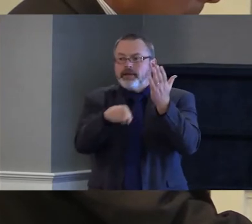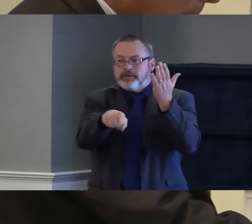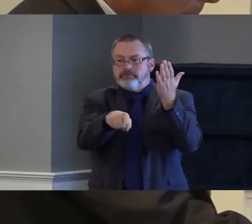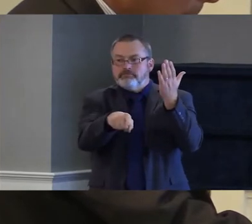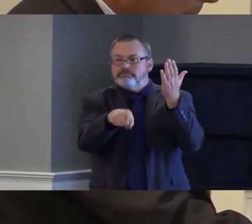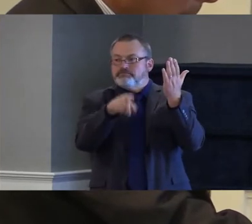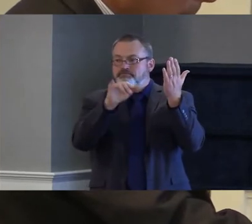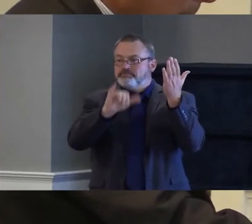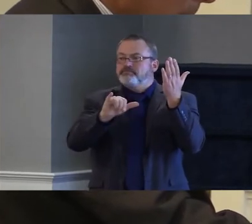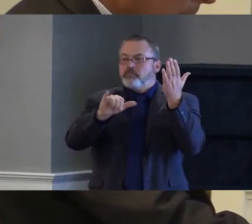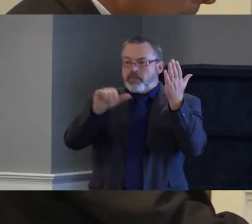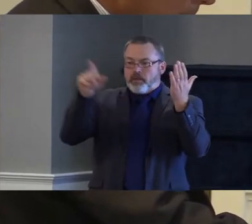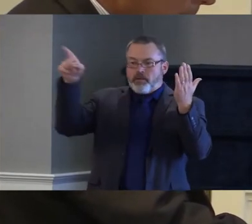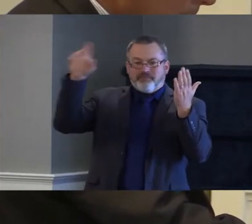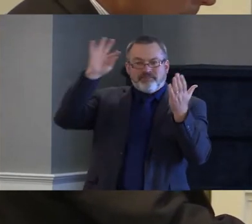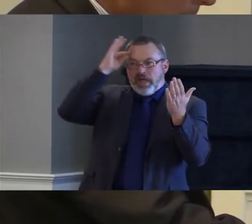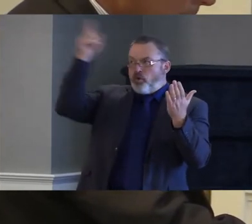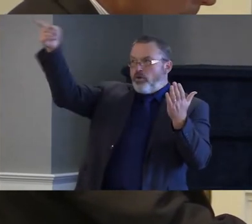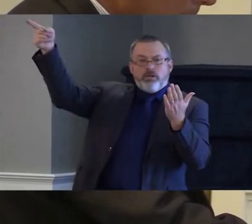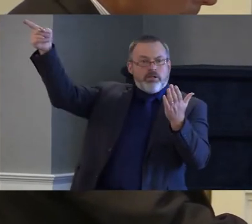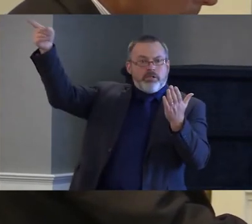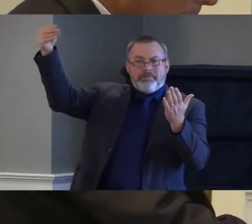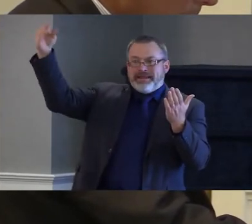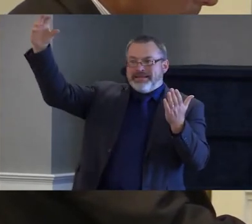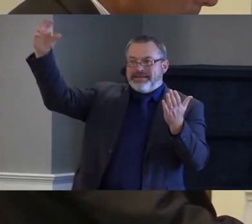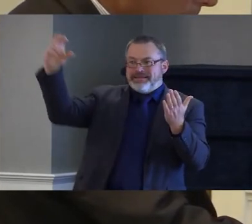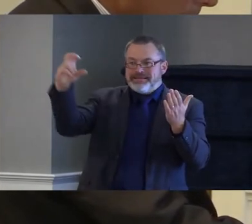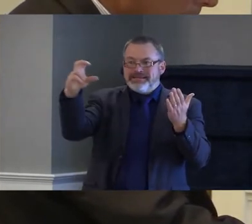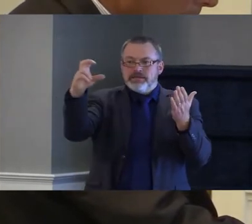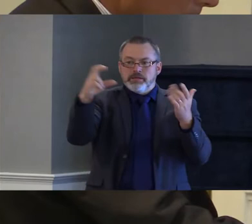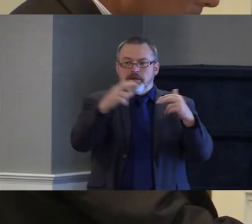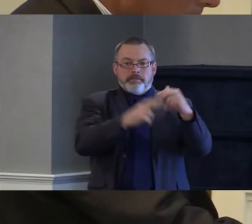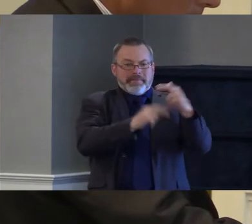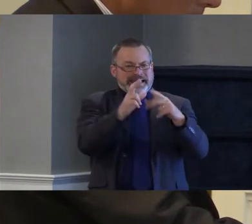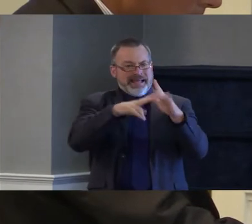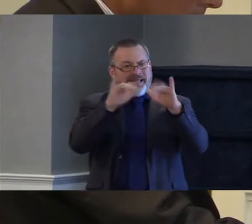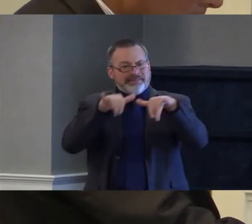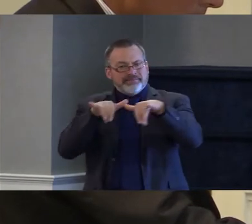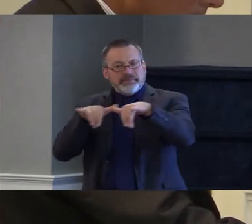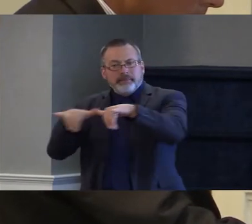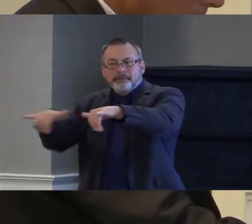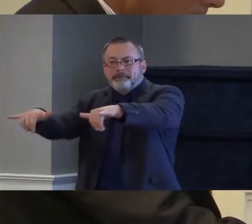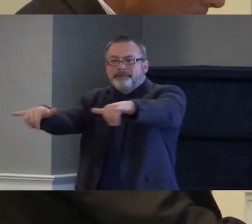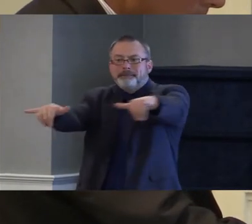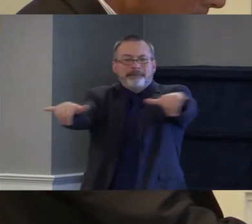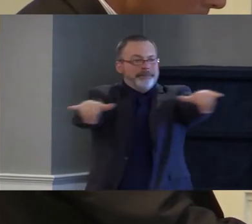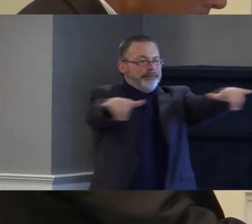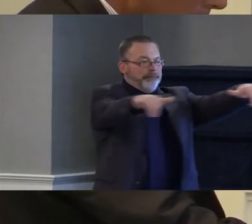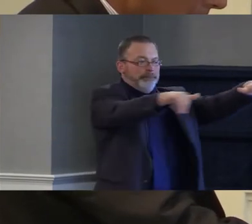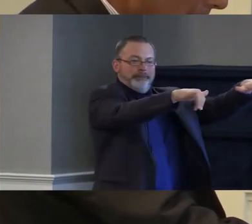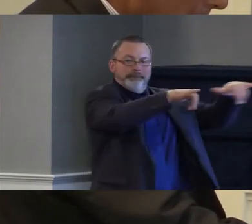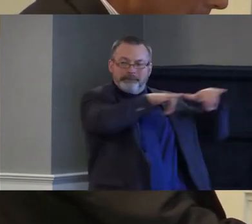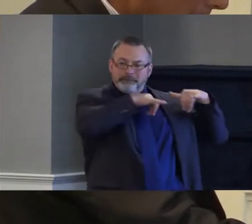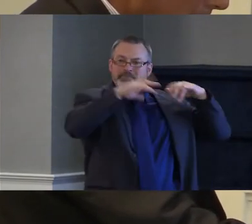include visitability standards, including zero-step entrances, 32-inch hallways